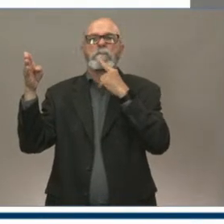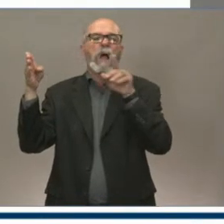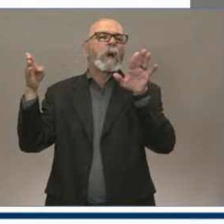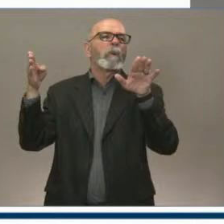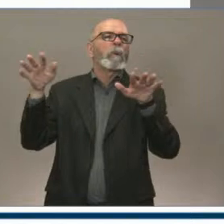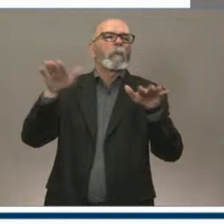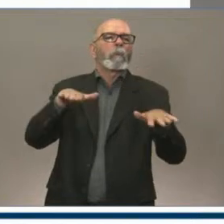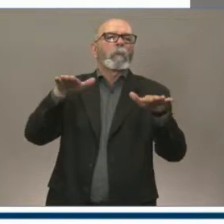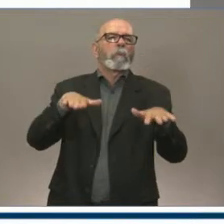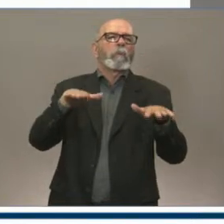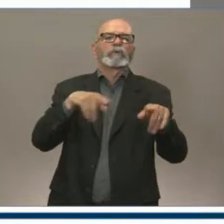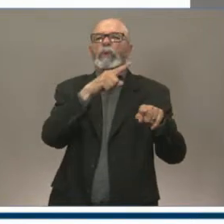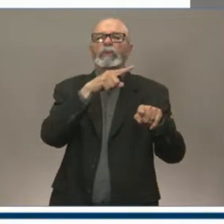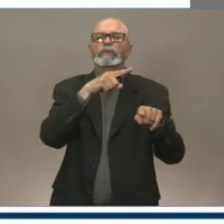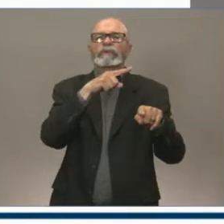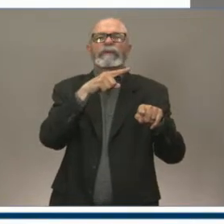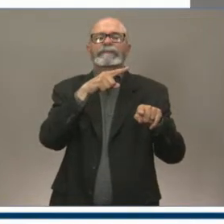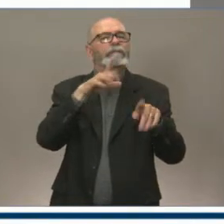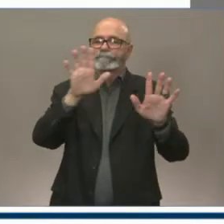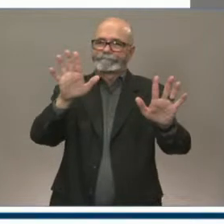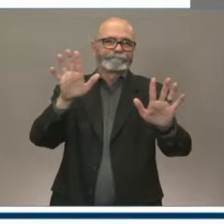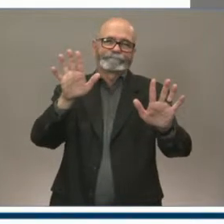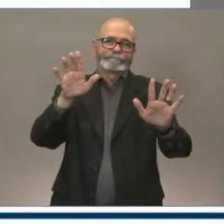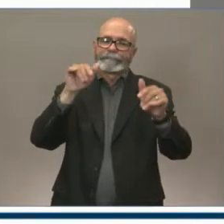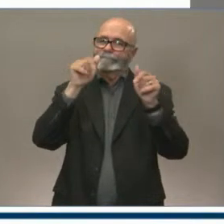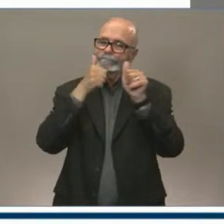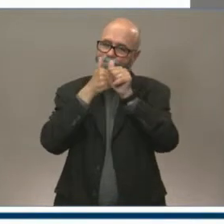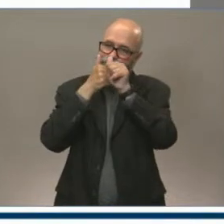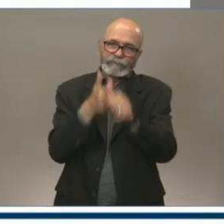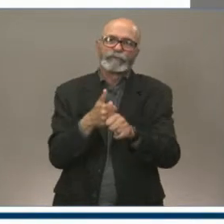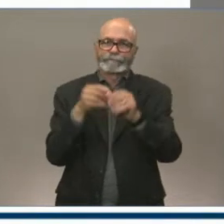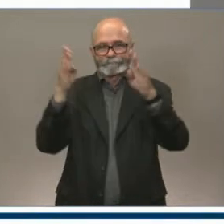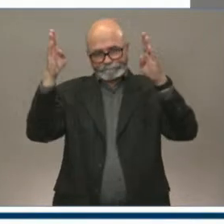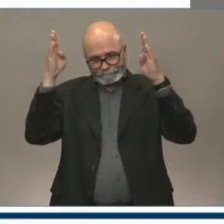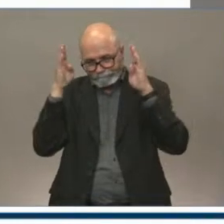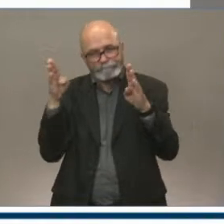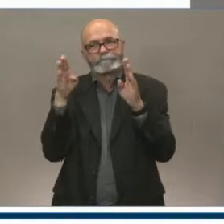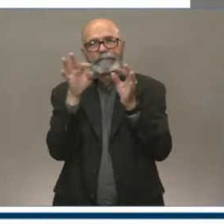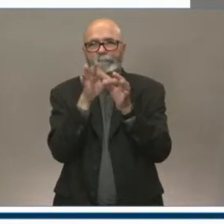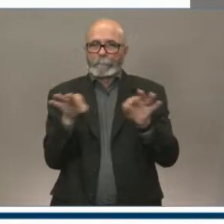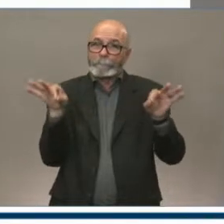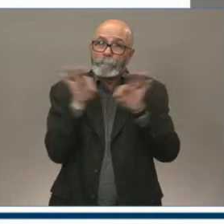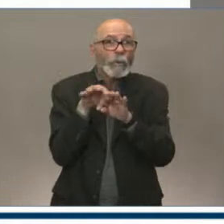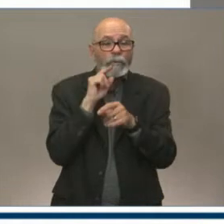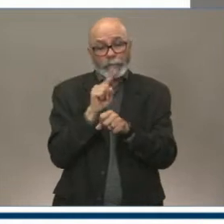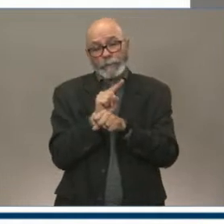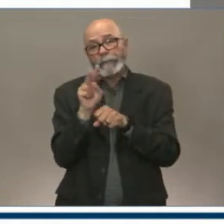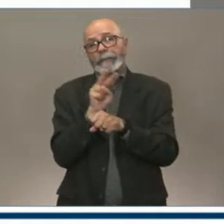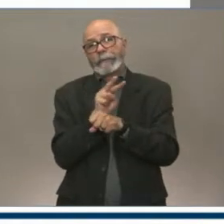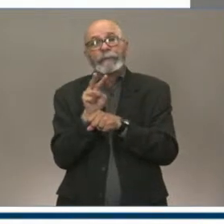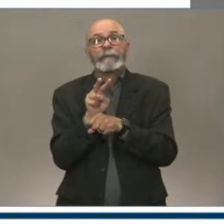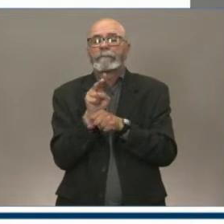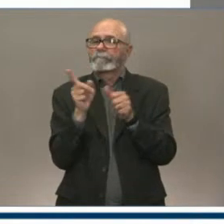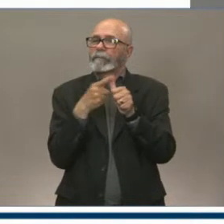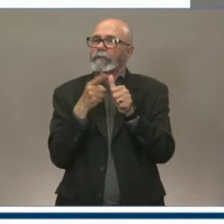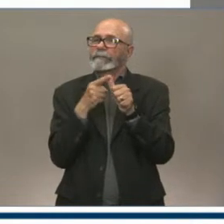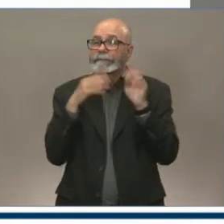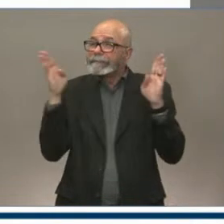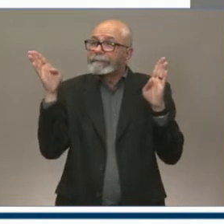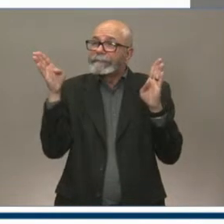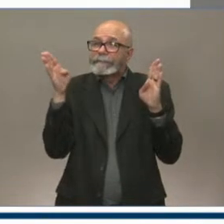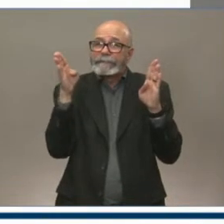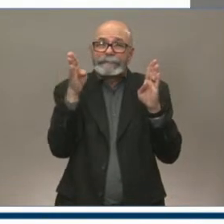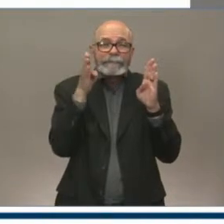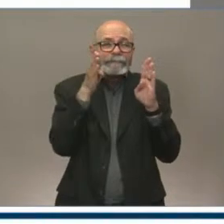to adopt a different process. It's critical. The next few weeks are critically important that we continue to